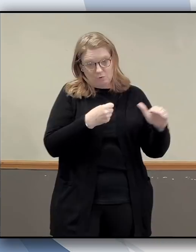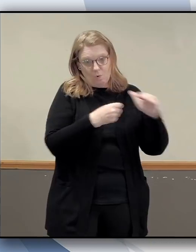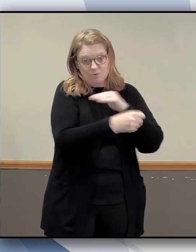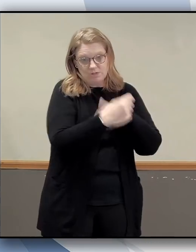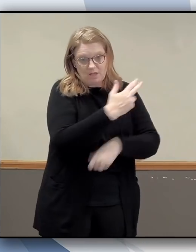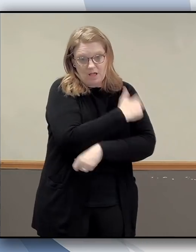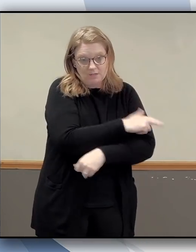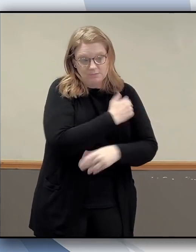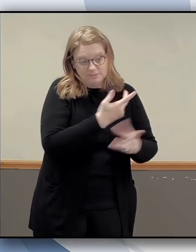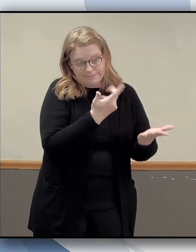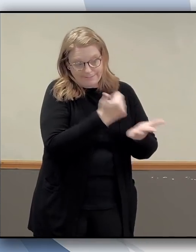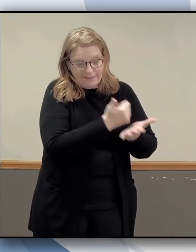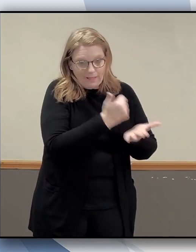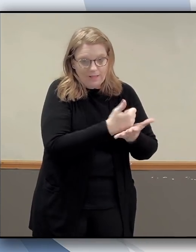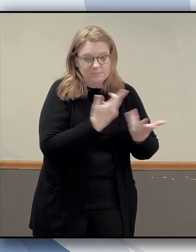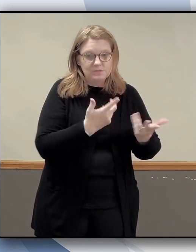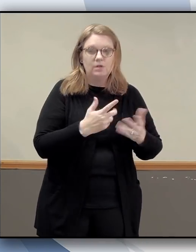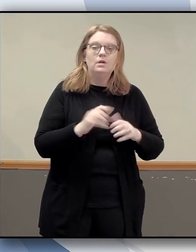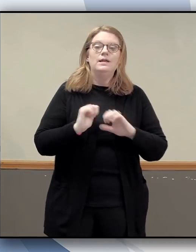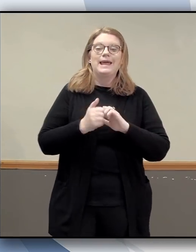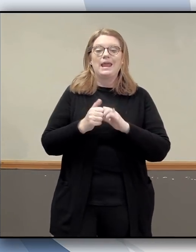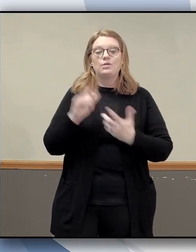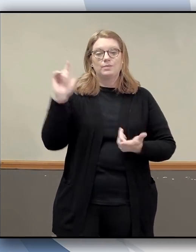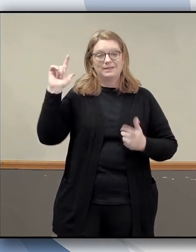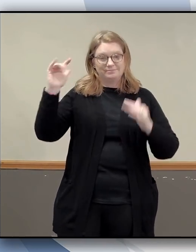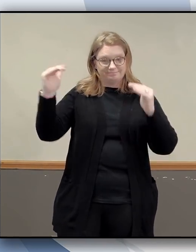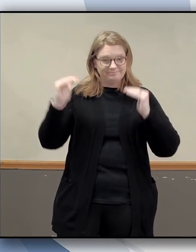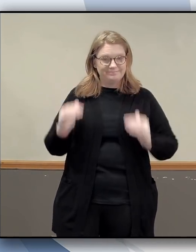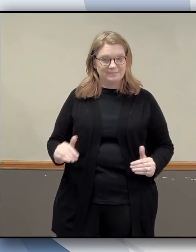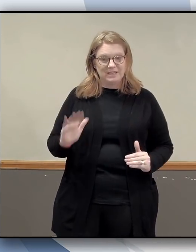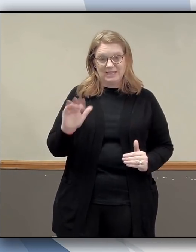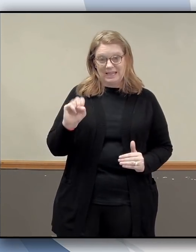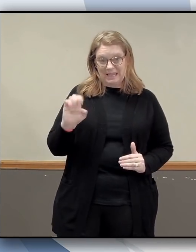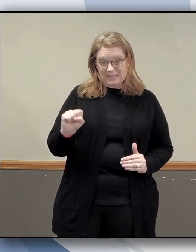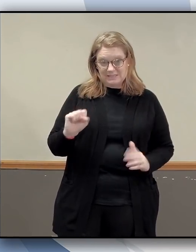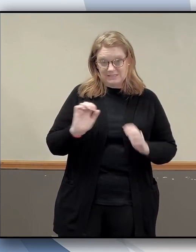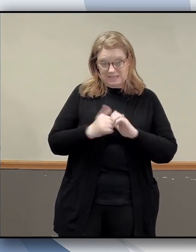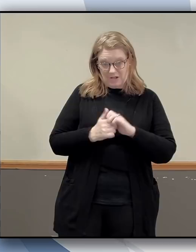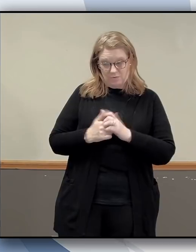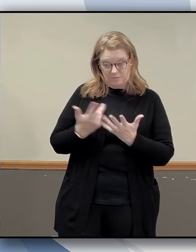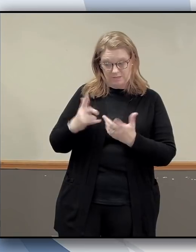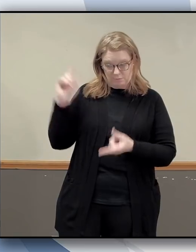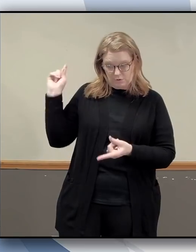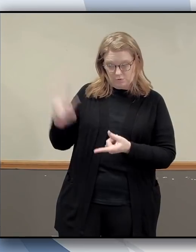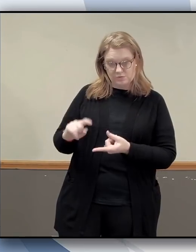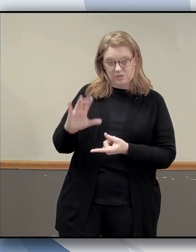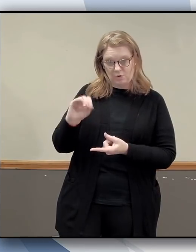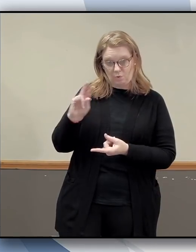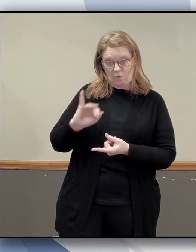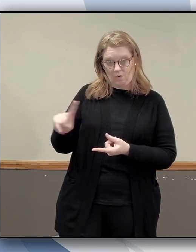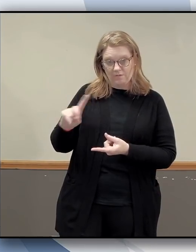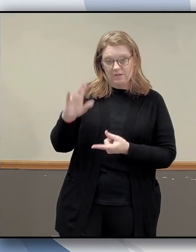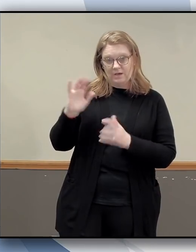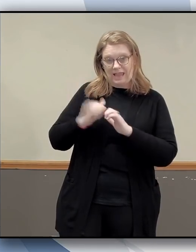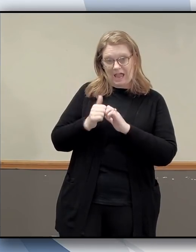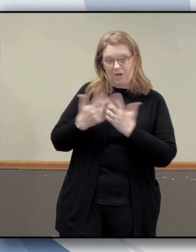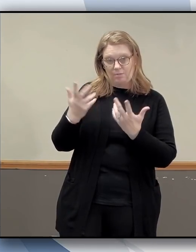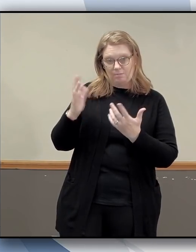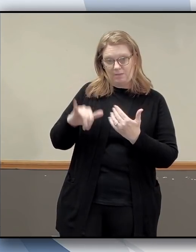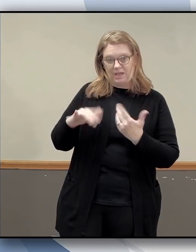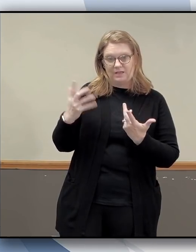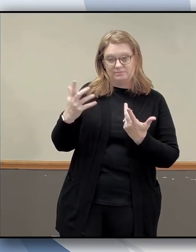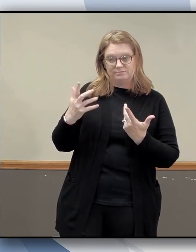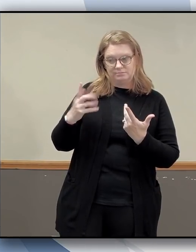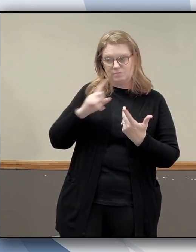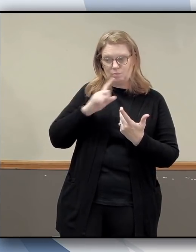of cases down, and the way we keep the cases down is through individual actions. Let's go next to the county risk levels.